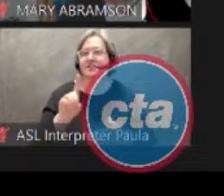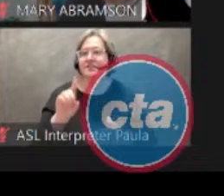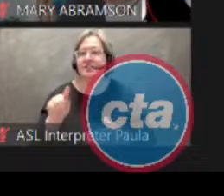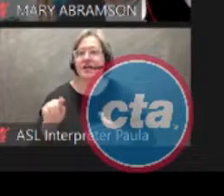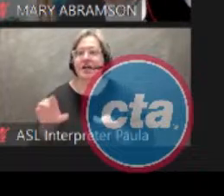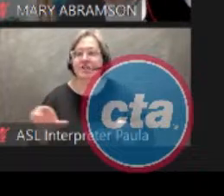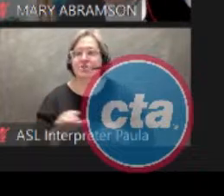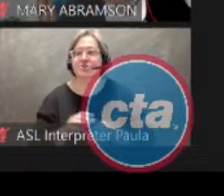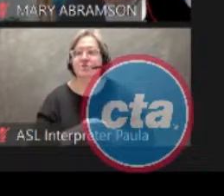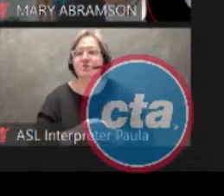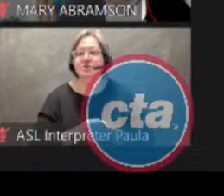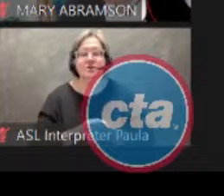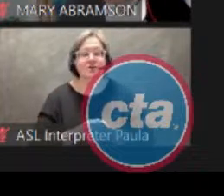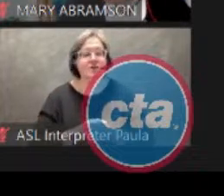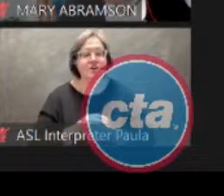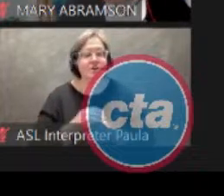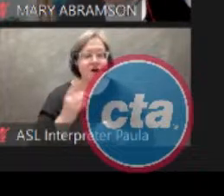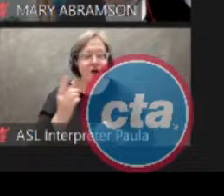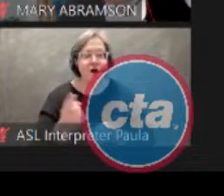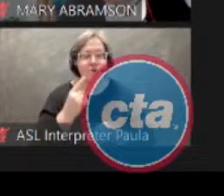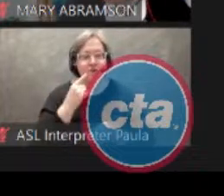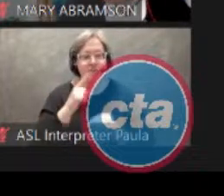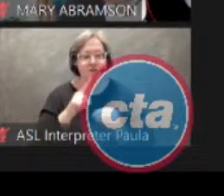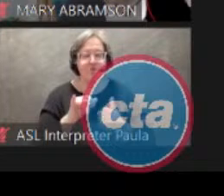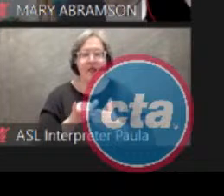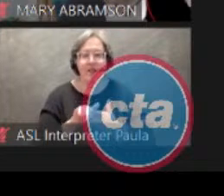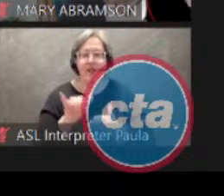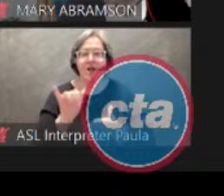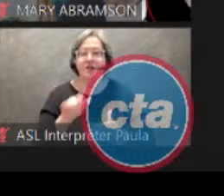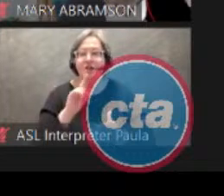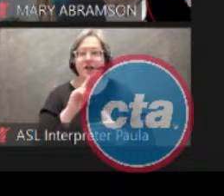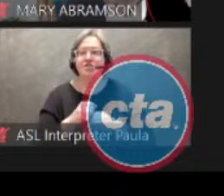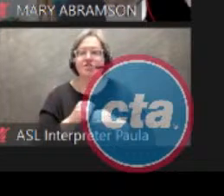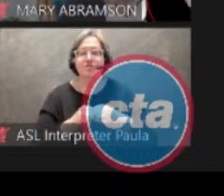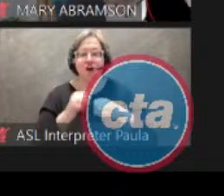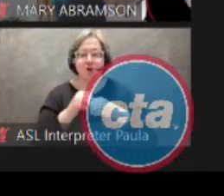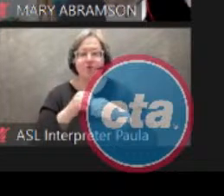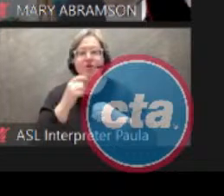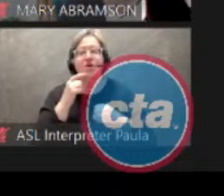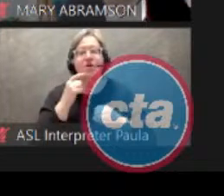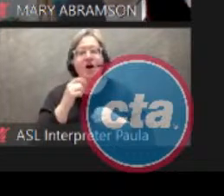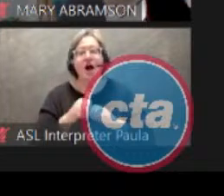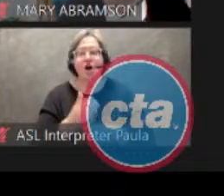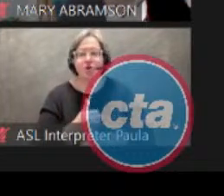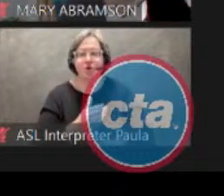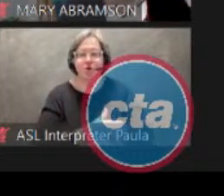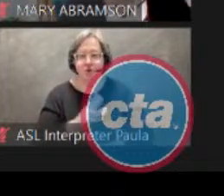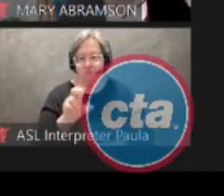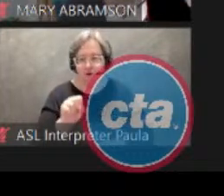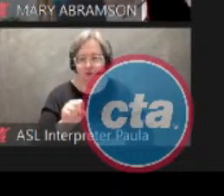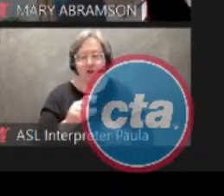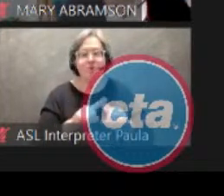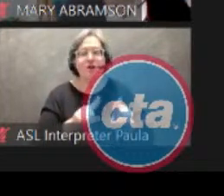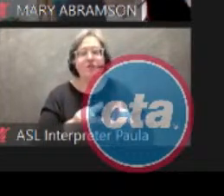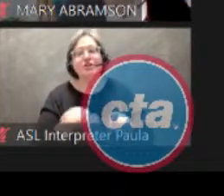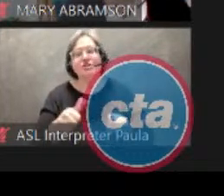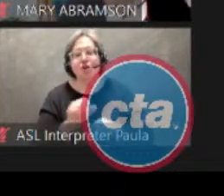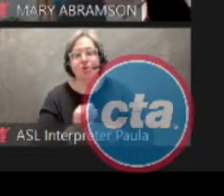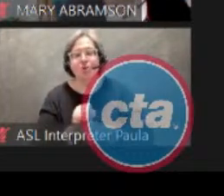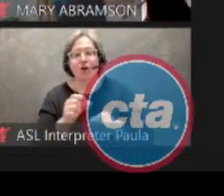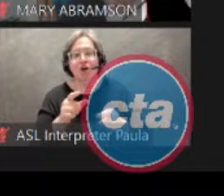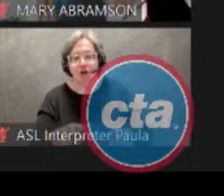framework, always think about it as this is a framework for how we improve buses, but there's always other work happening. There's